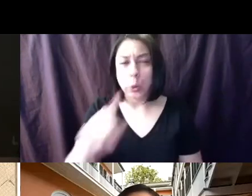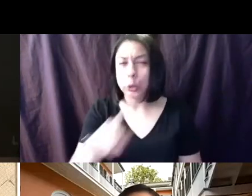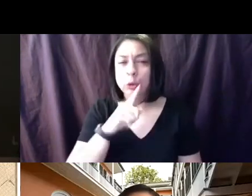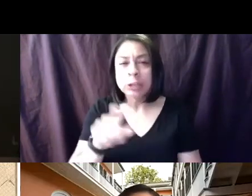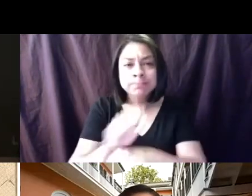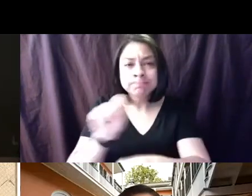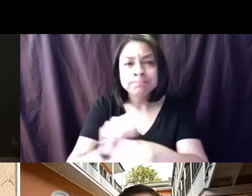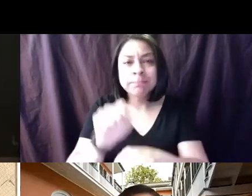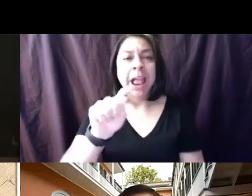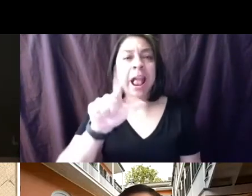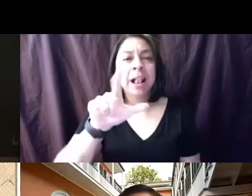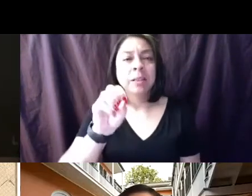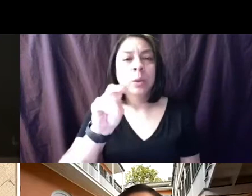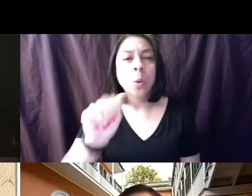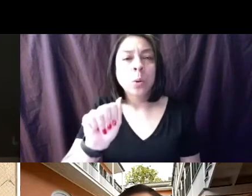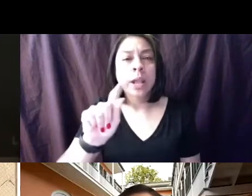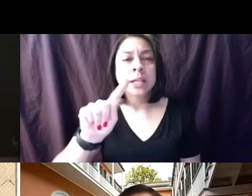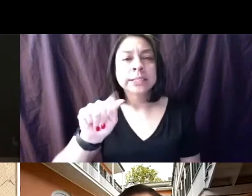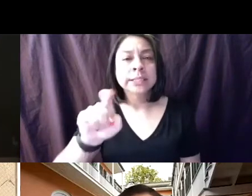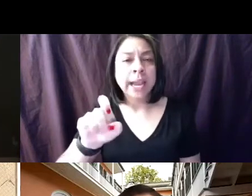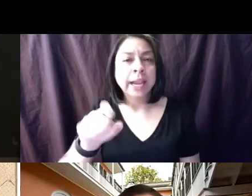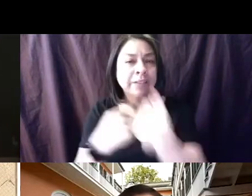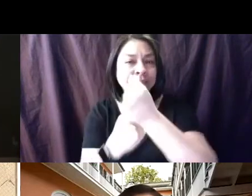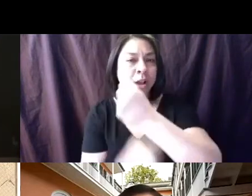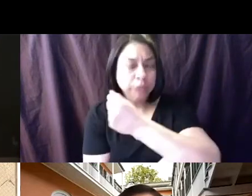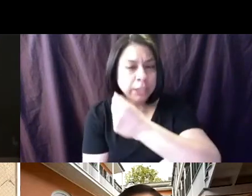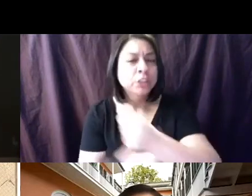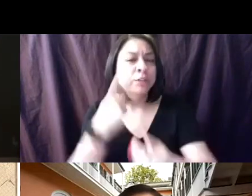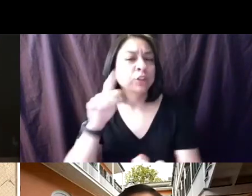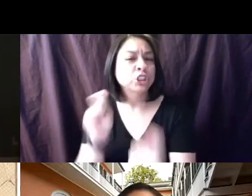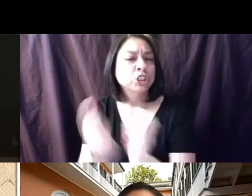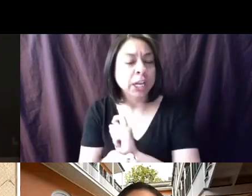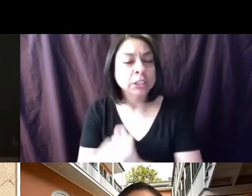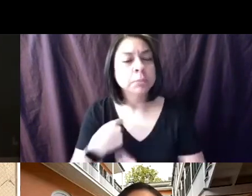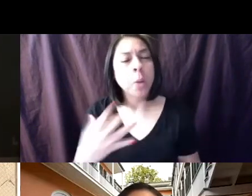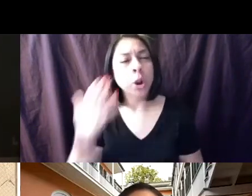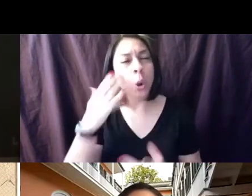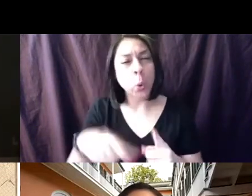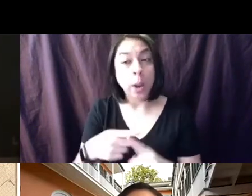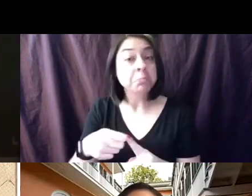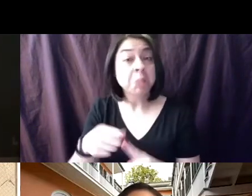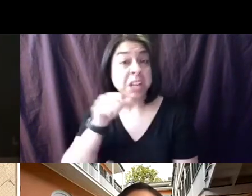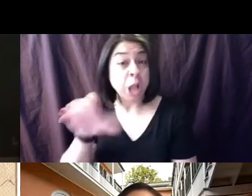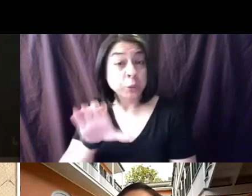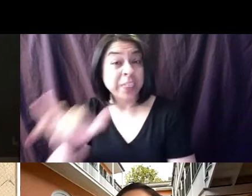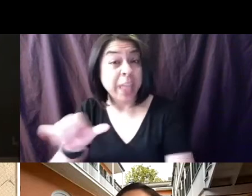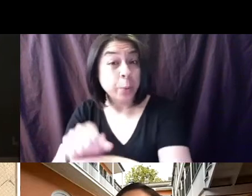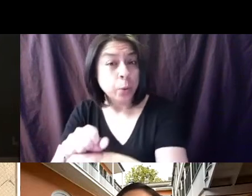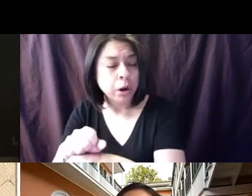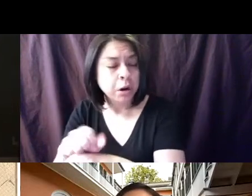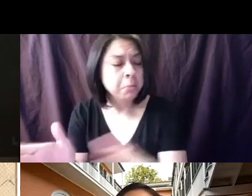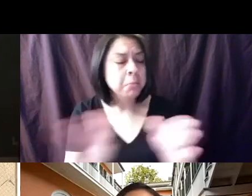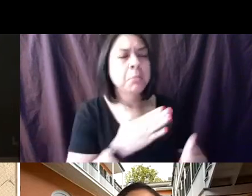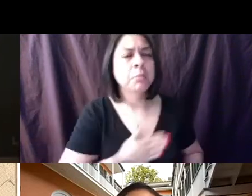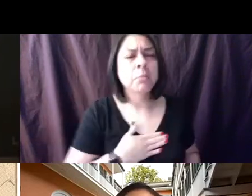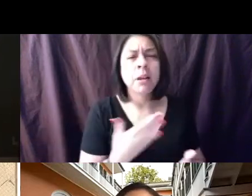at the Leona Tate Foundation for Change, but I wanna know, when you're not doing that work, what do you enjoy doing